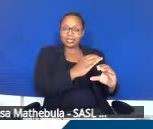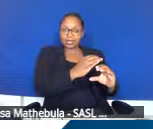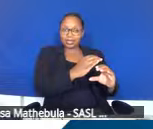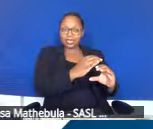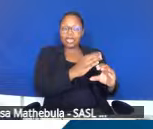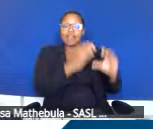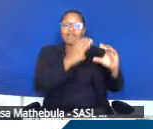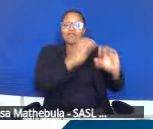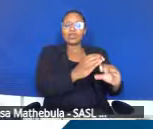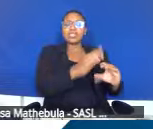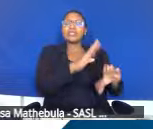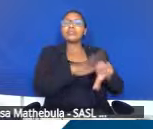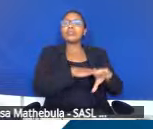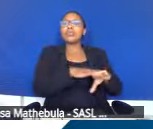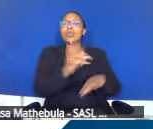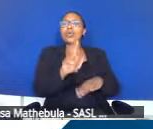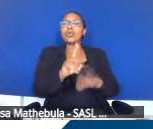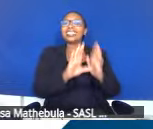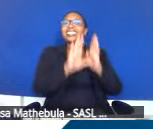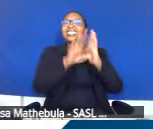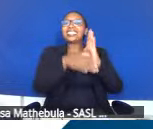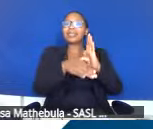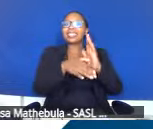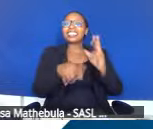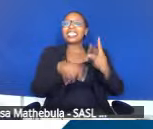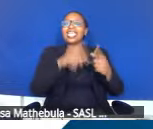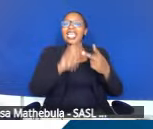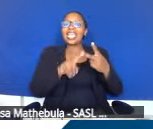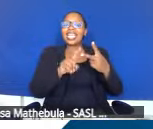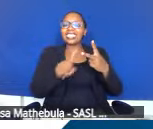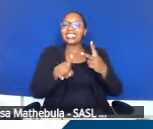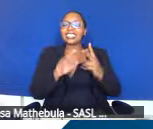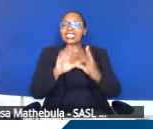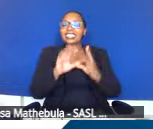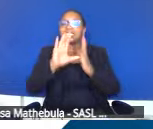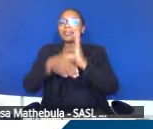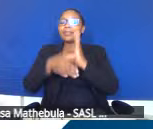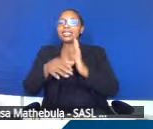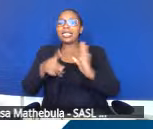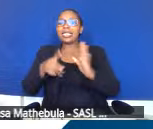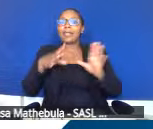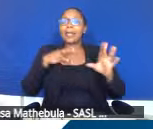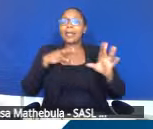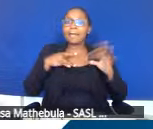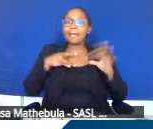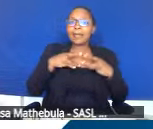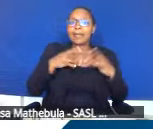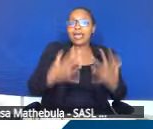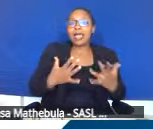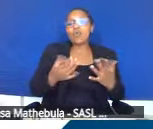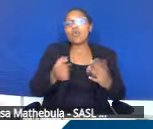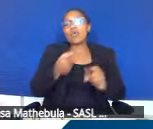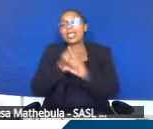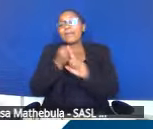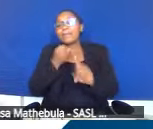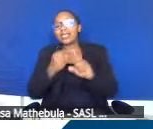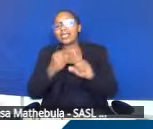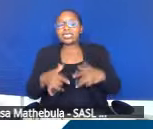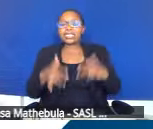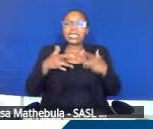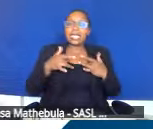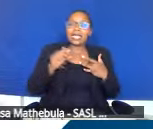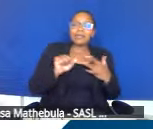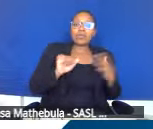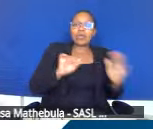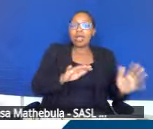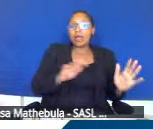disability and the impact of that disability on activities of daily living.